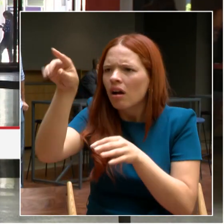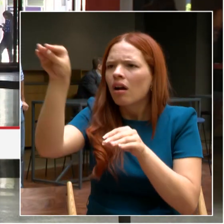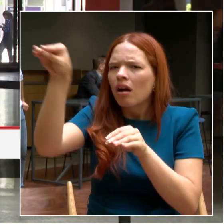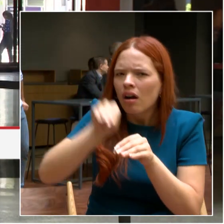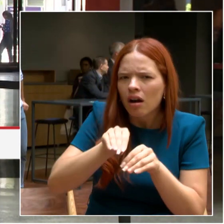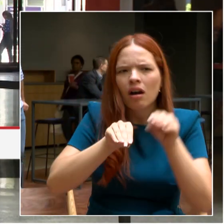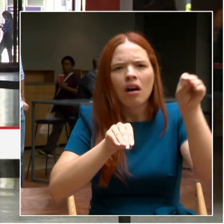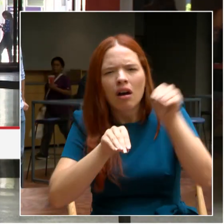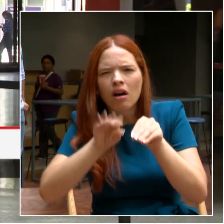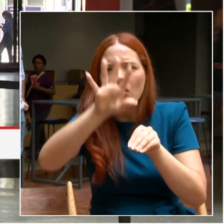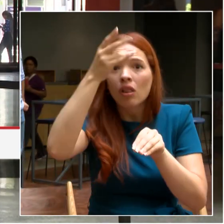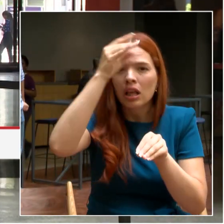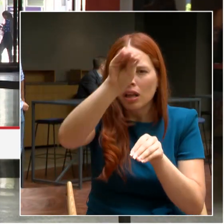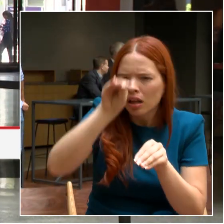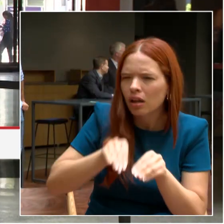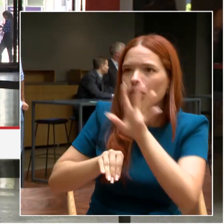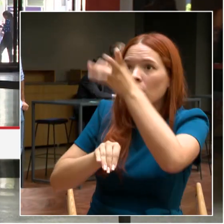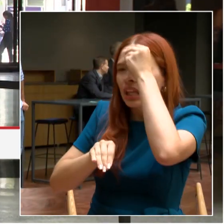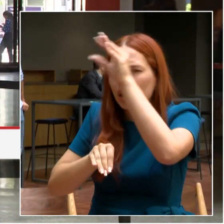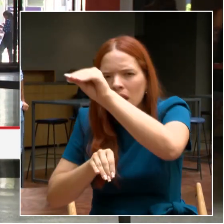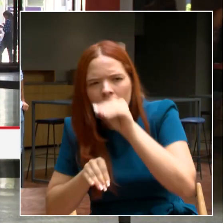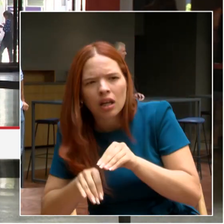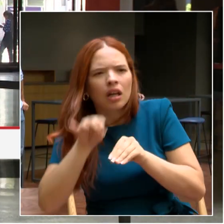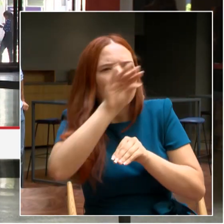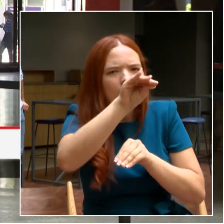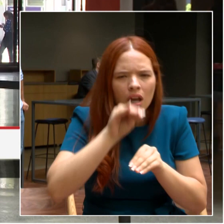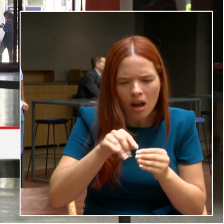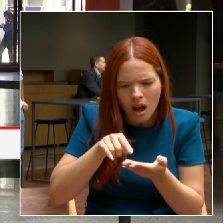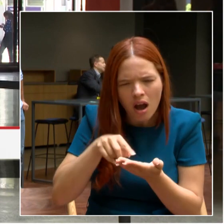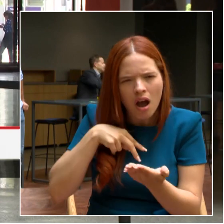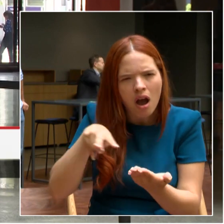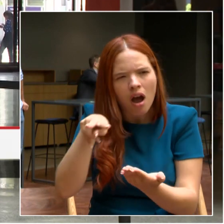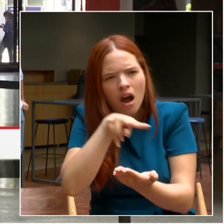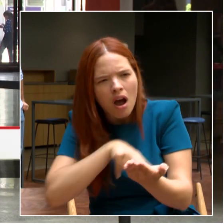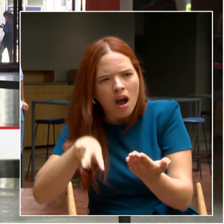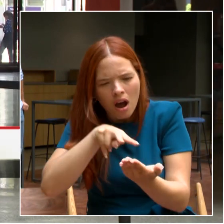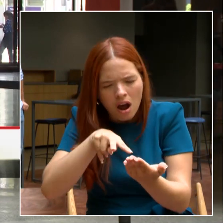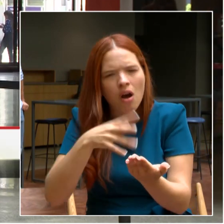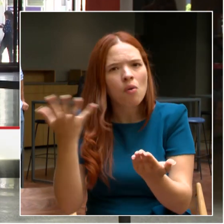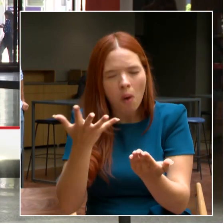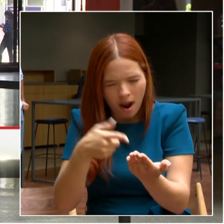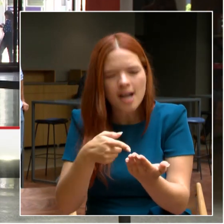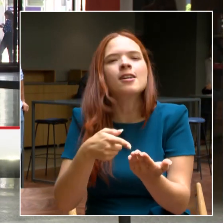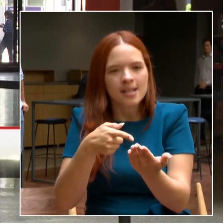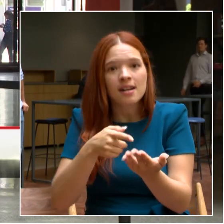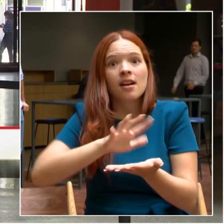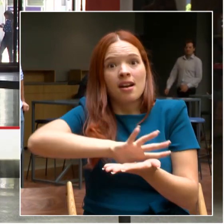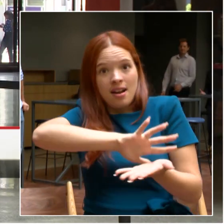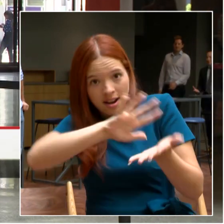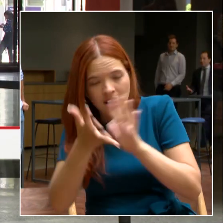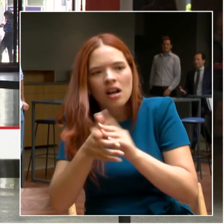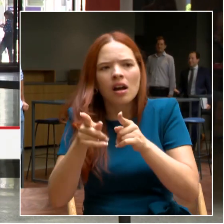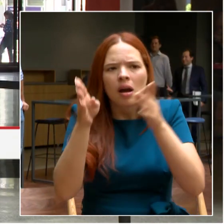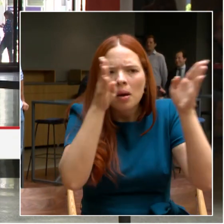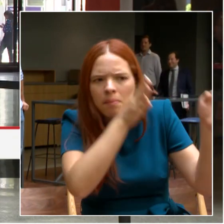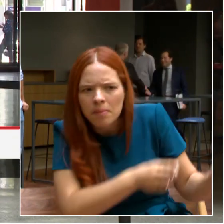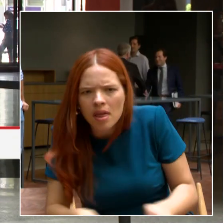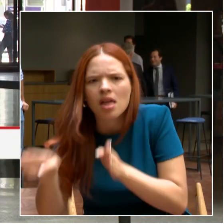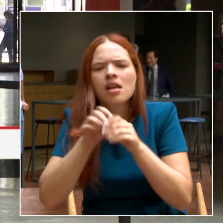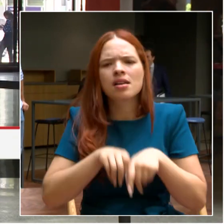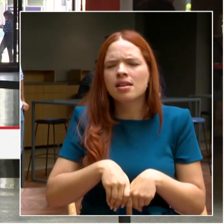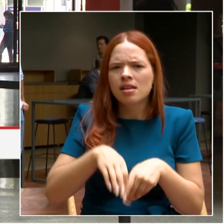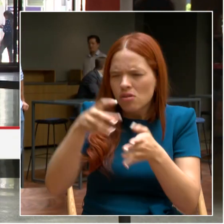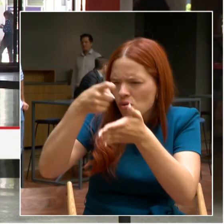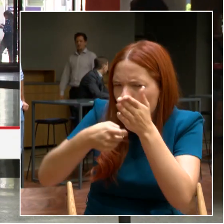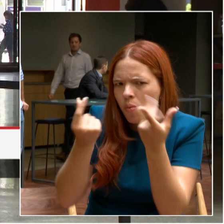steps of this, as Leona said, which is how we make that happen. How much will it cost? What's the fiscal impact? What's the timeline for implementation?